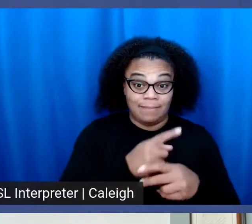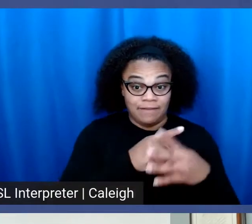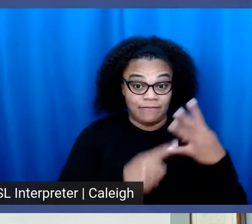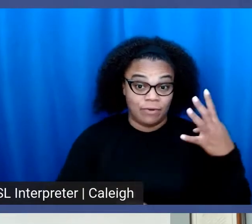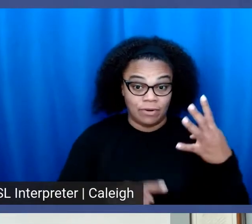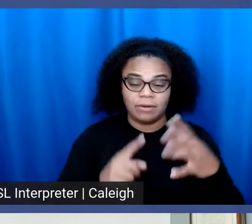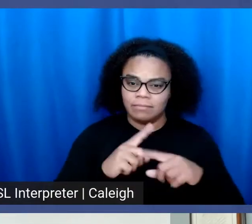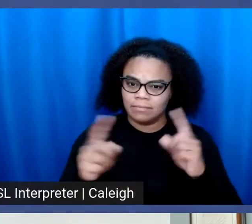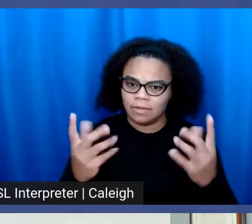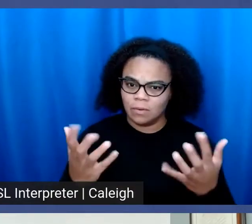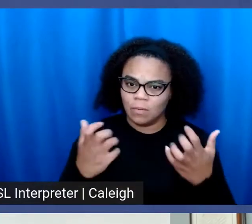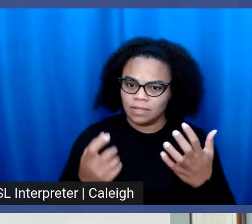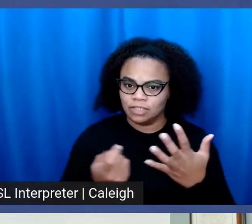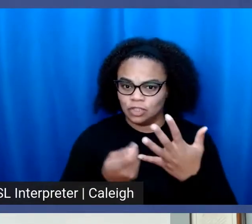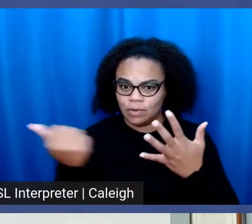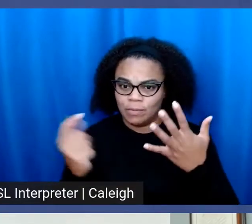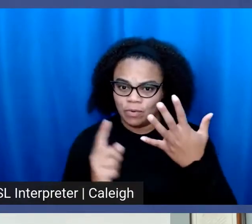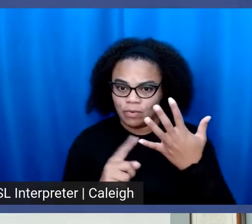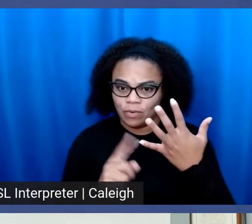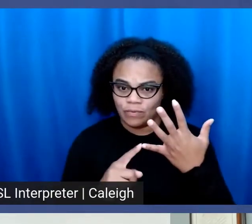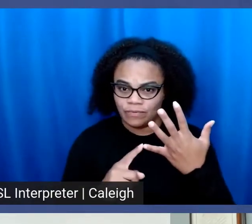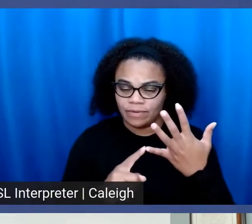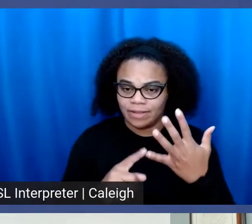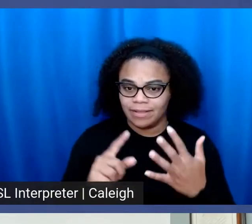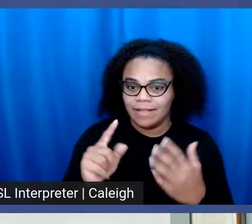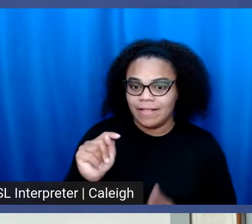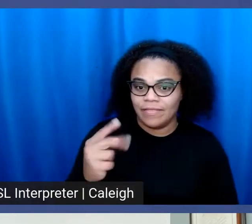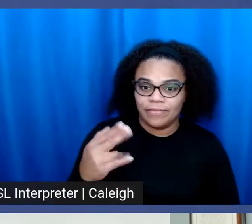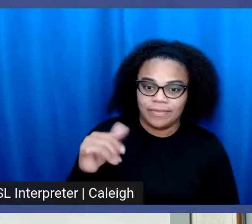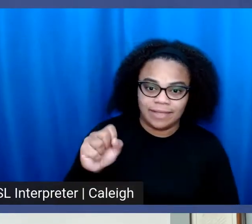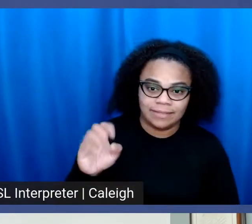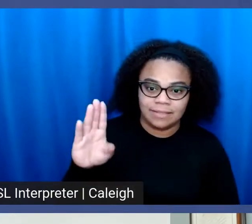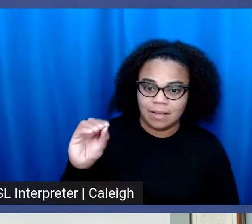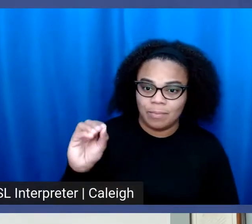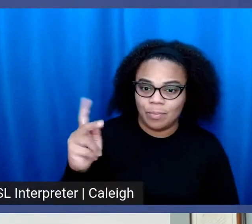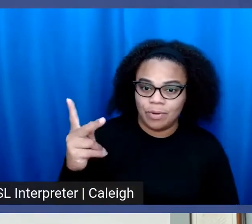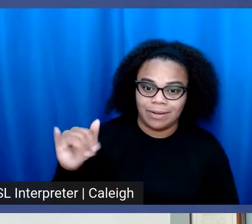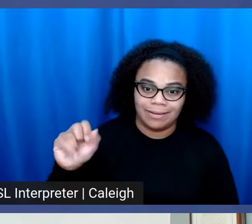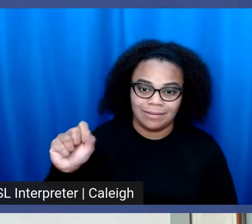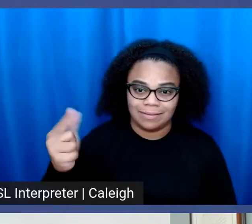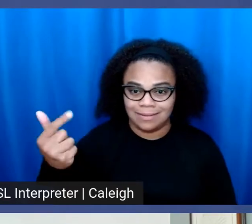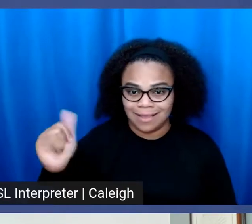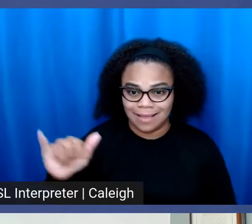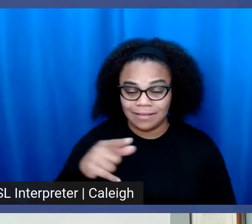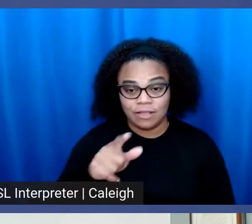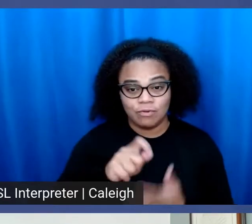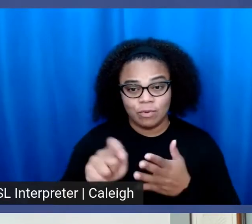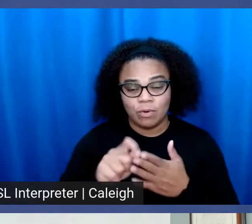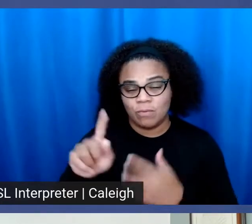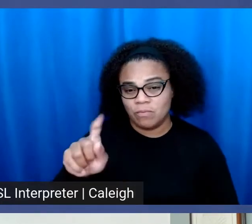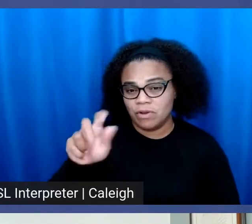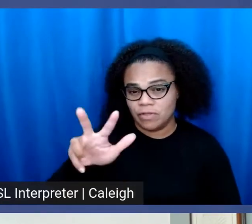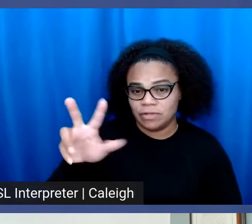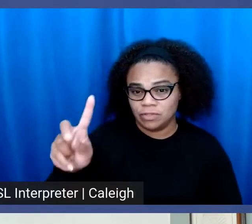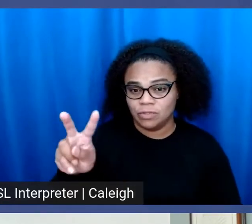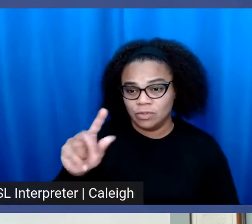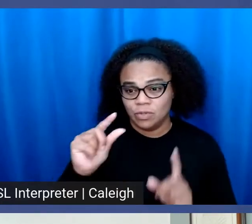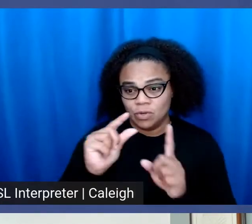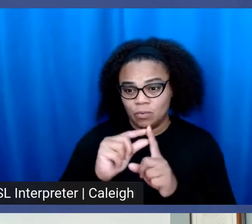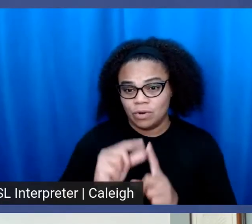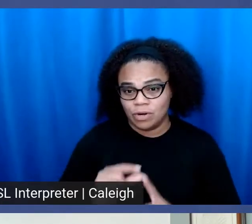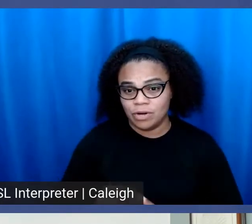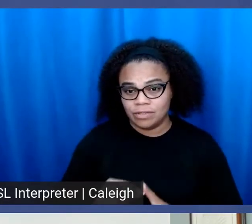remove and recommended to the board that they remove this book as gay. They wrote 132 words, I believe, to justify